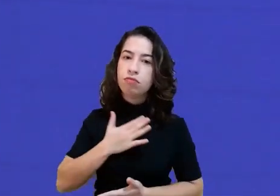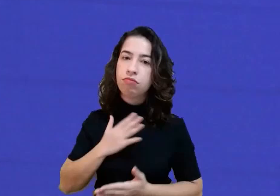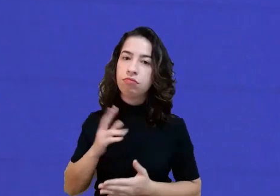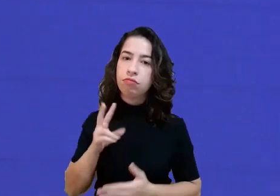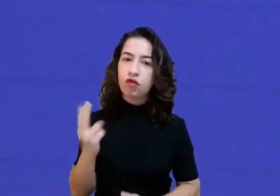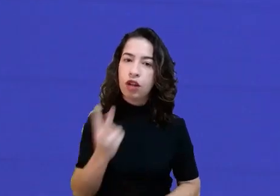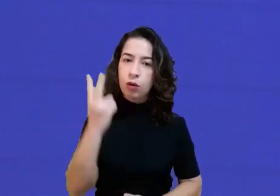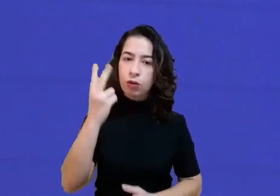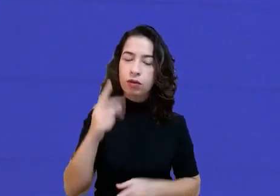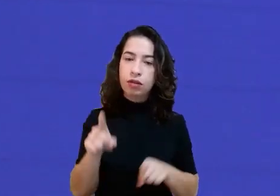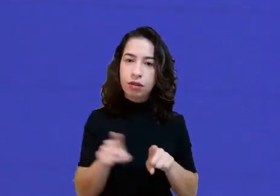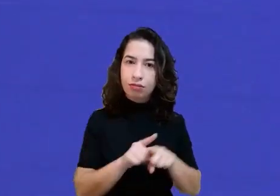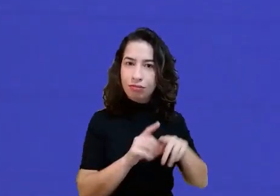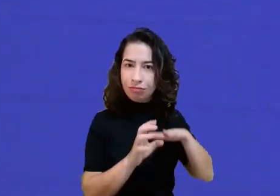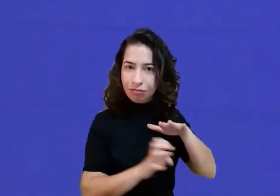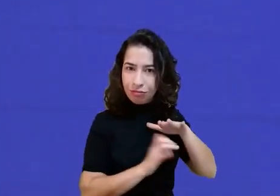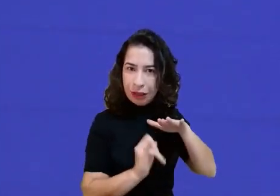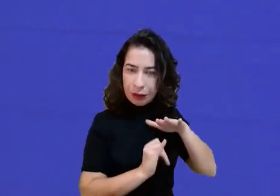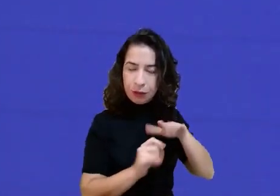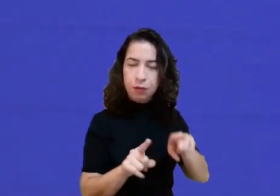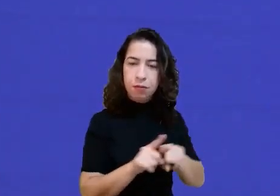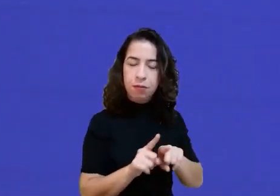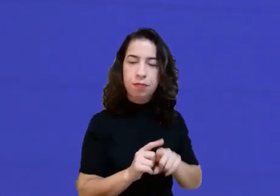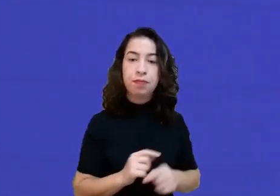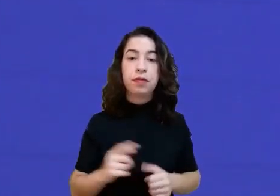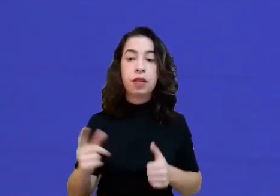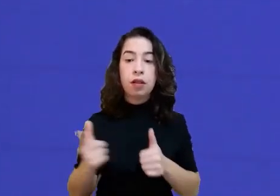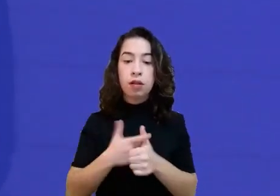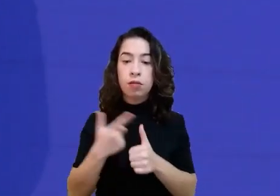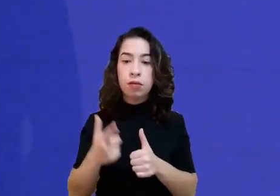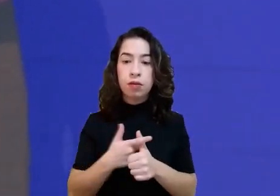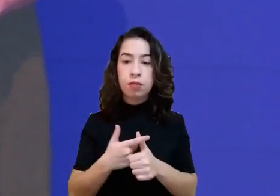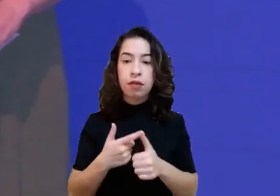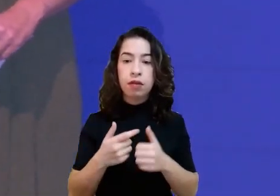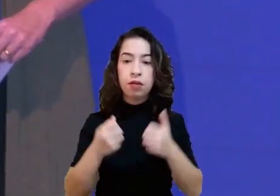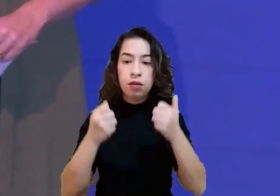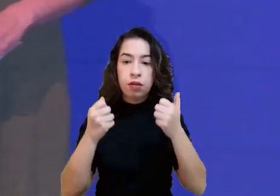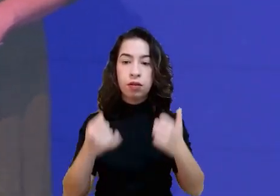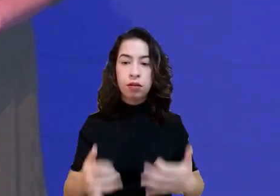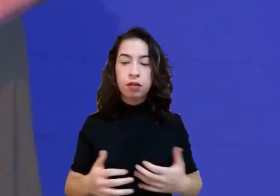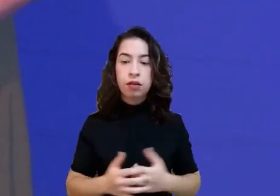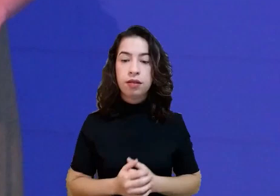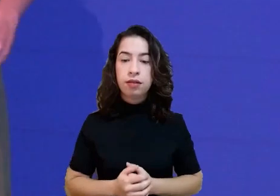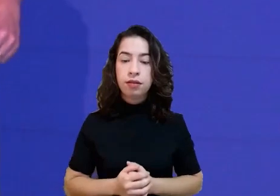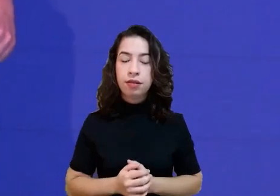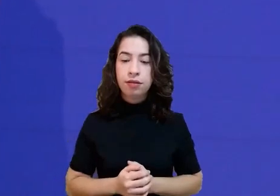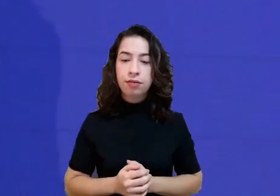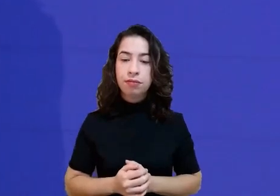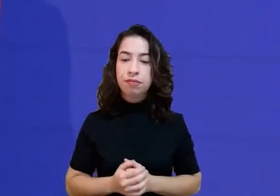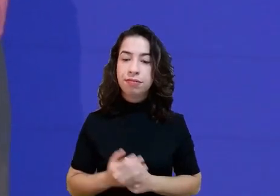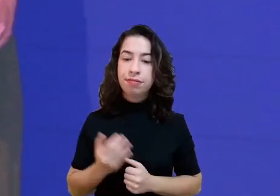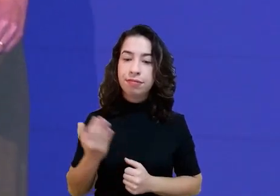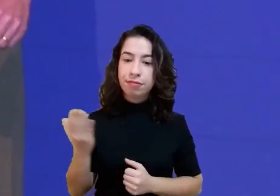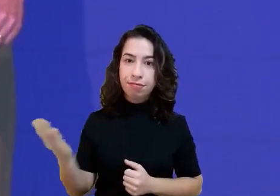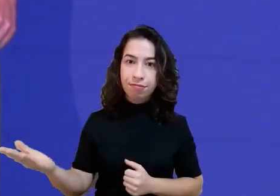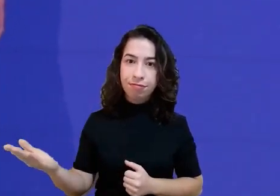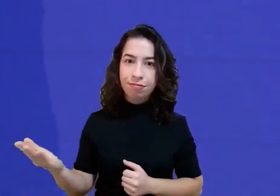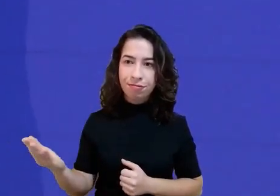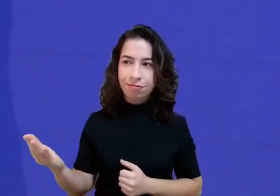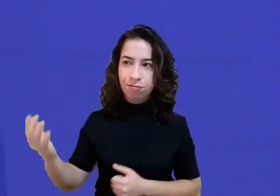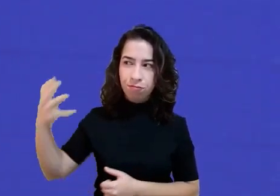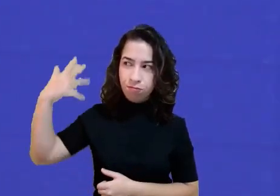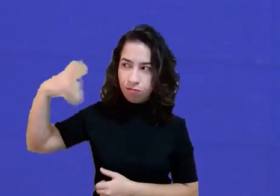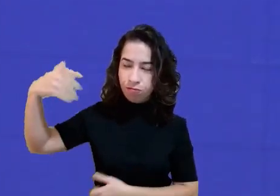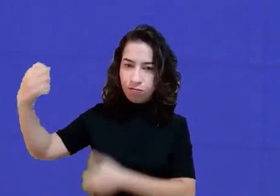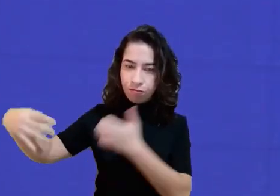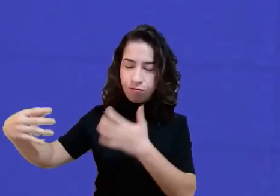from the Positive Ventures too. Before talking about Positive Ventures, I want I'm influenced by the previous